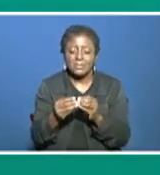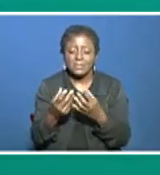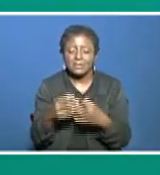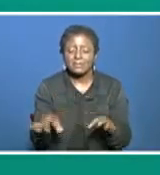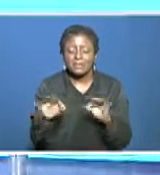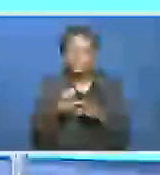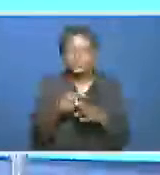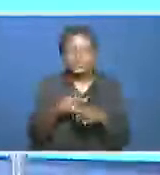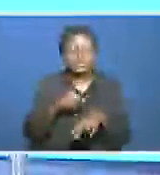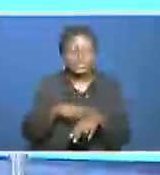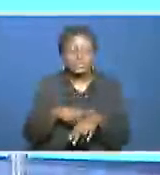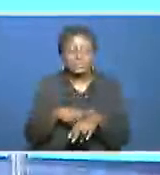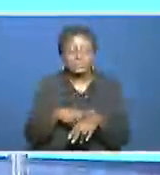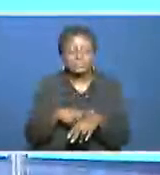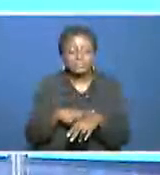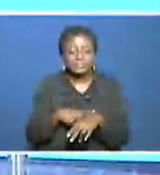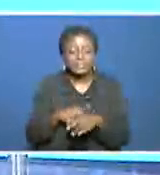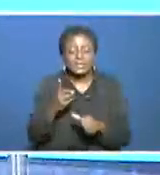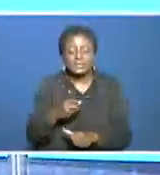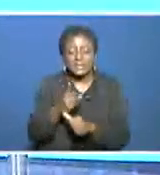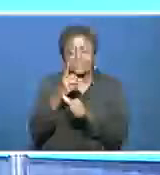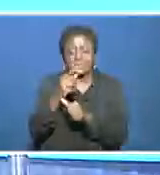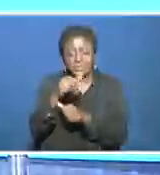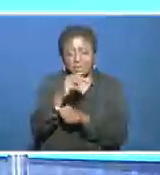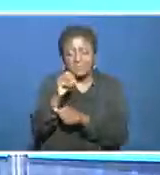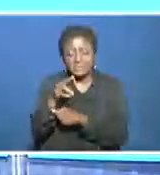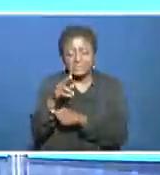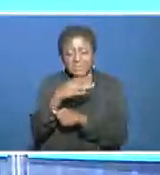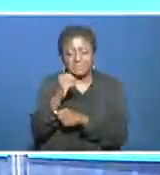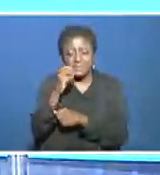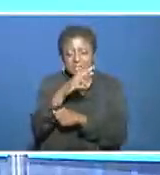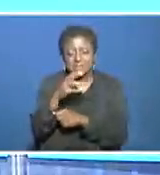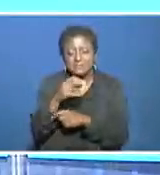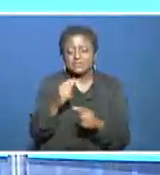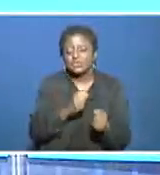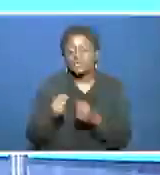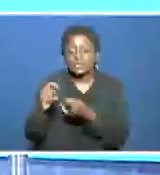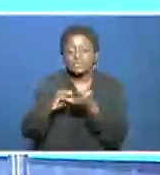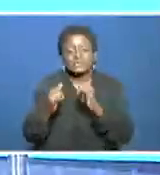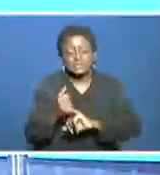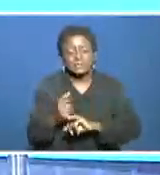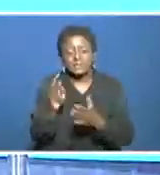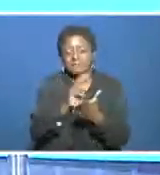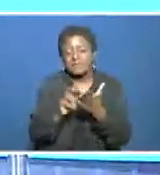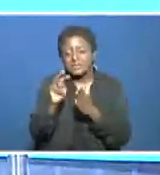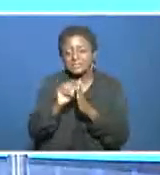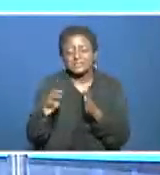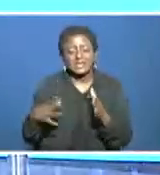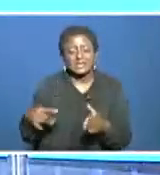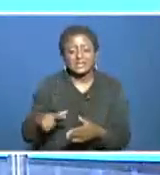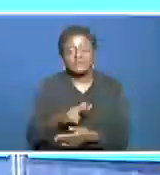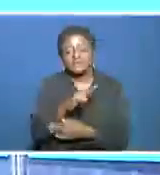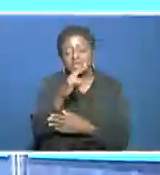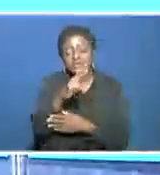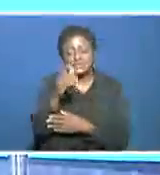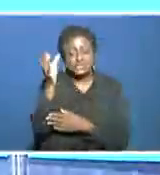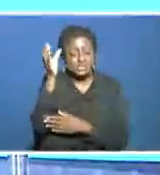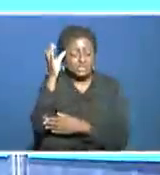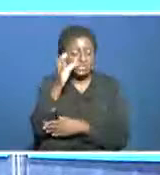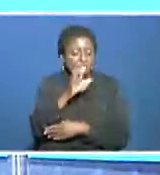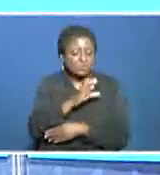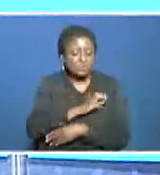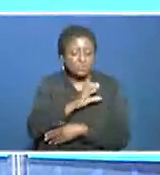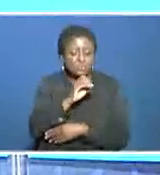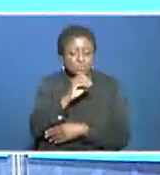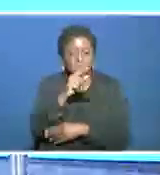short-term. Meantime, Deputy Prime Minister and Minister of Tourism, Investments and Aviation, the Honorable Chester Cooper, tabling the